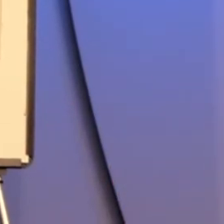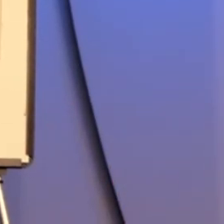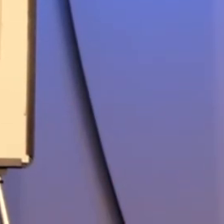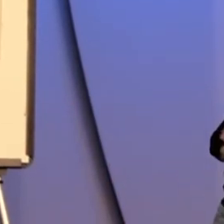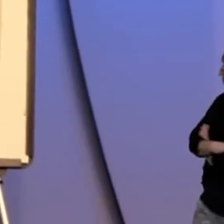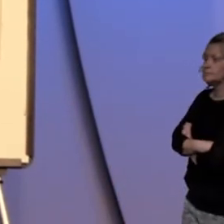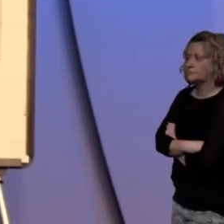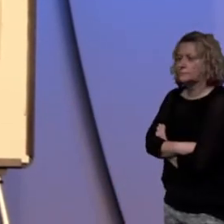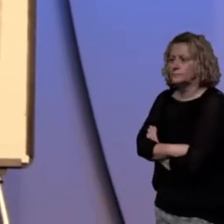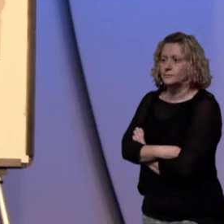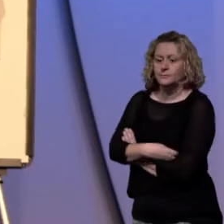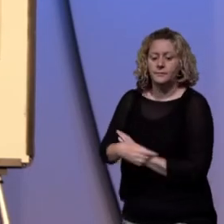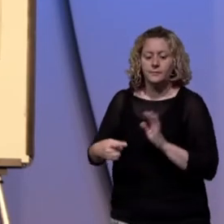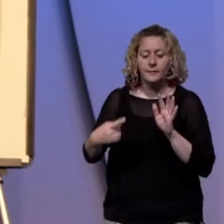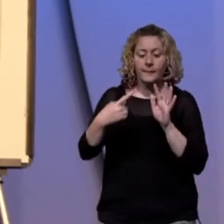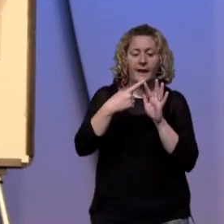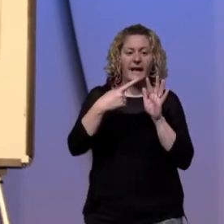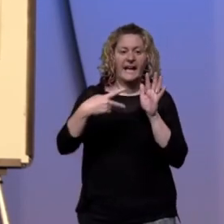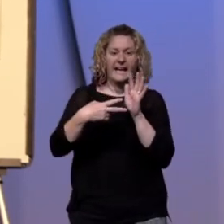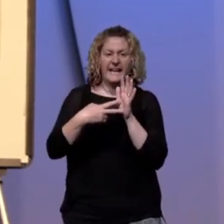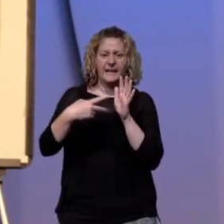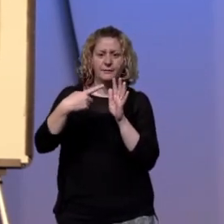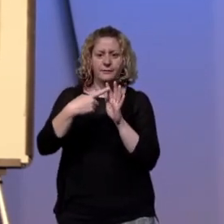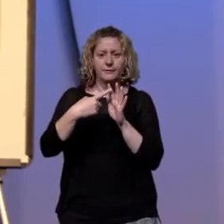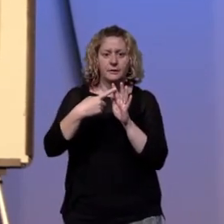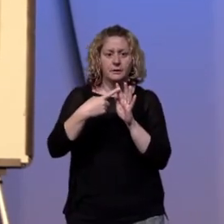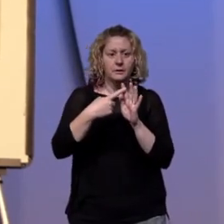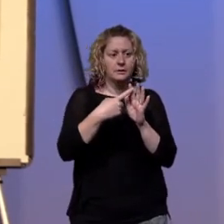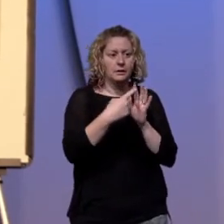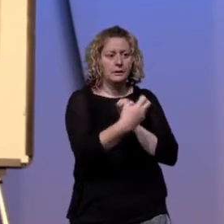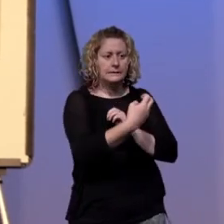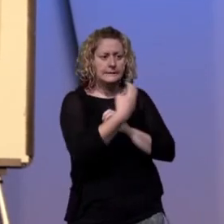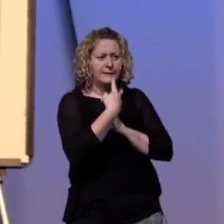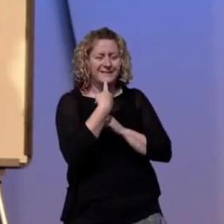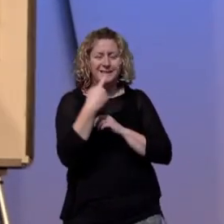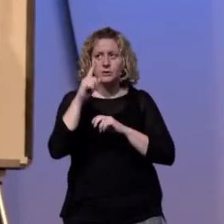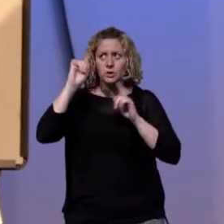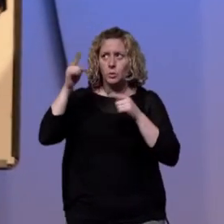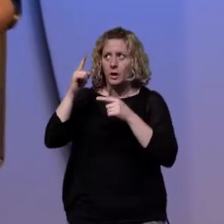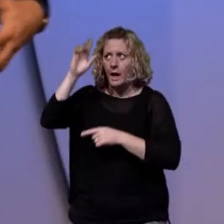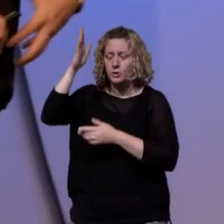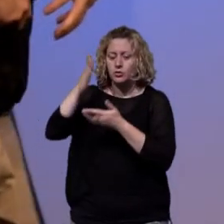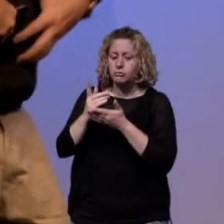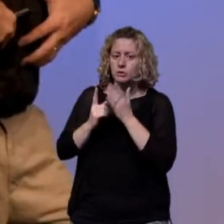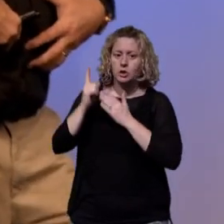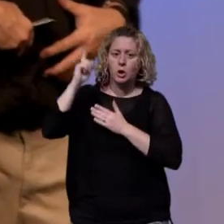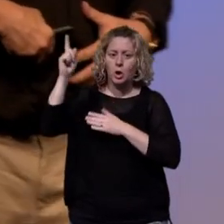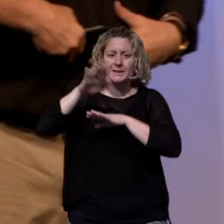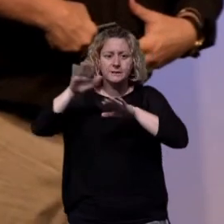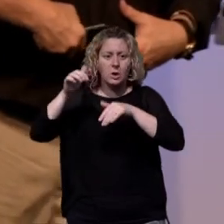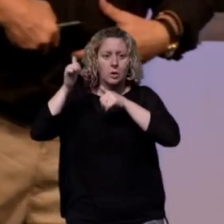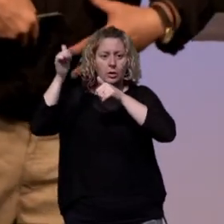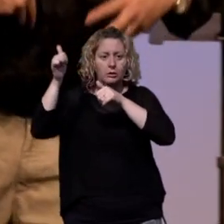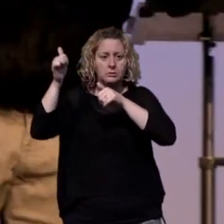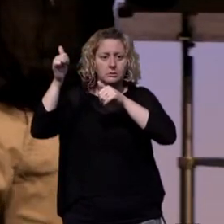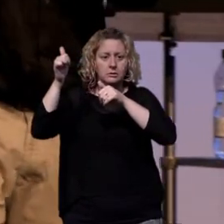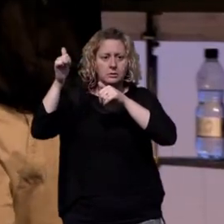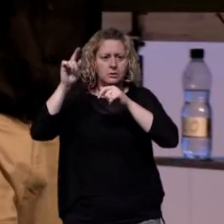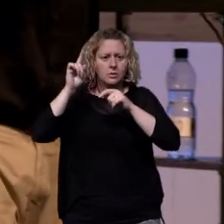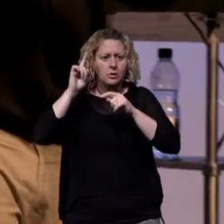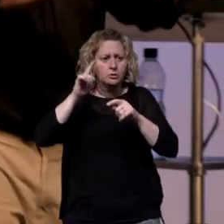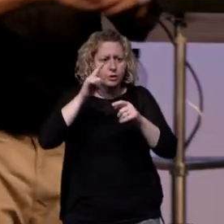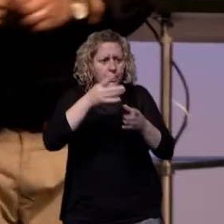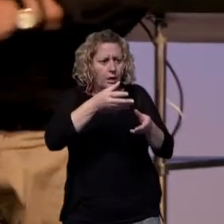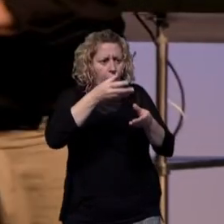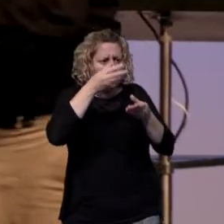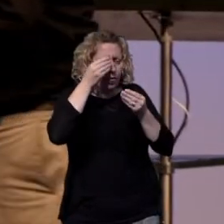is absolutely key for people who mismanage themselves. They're in resentment. They're angry at God. You're either